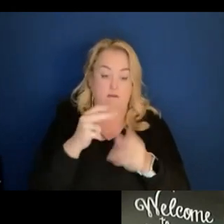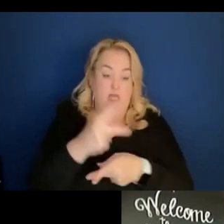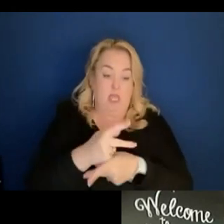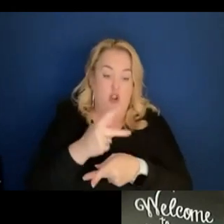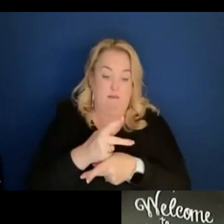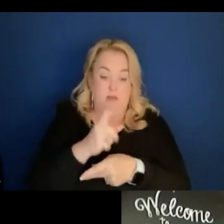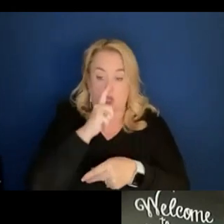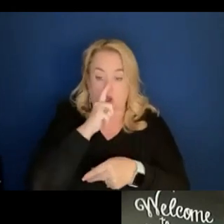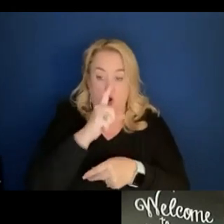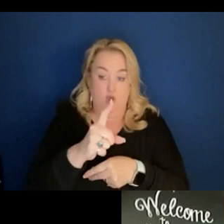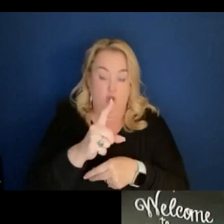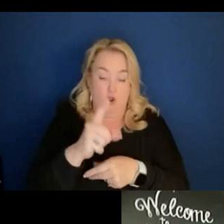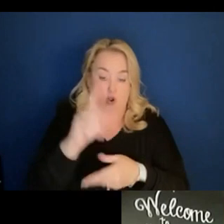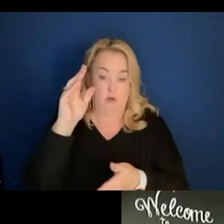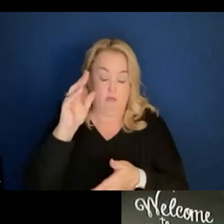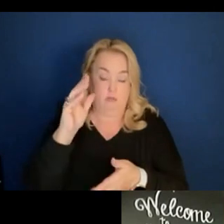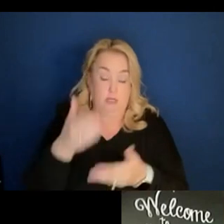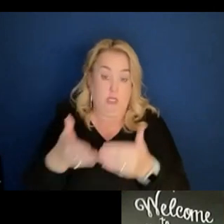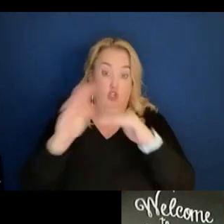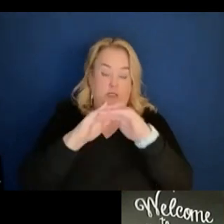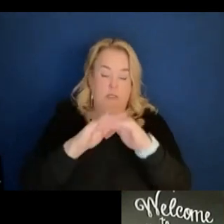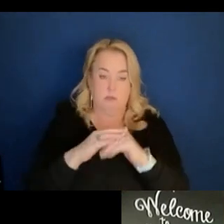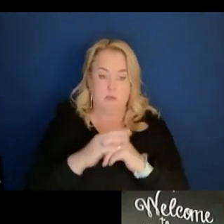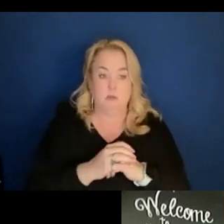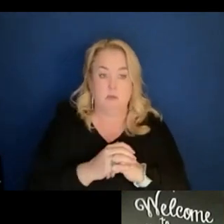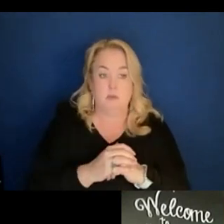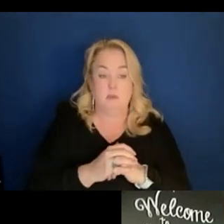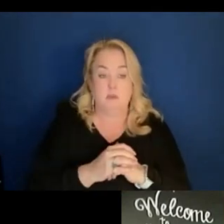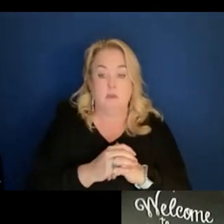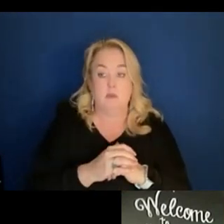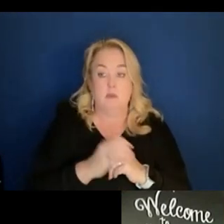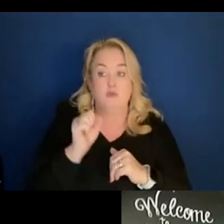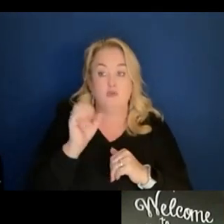increased. So I think